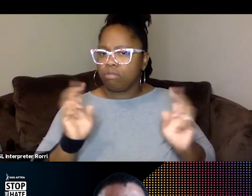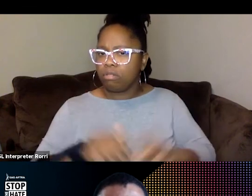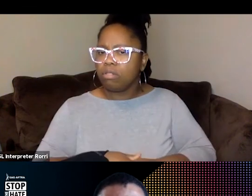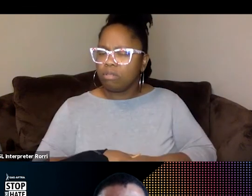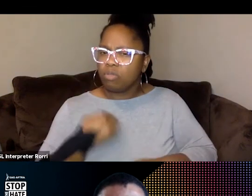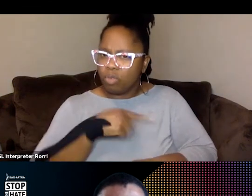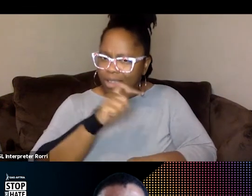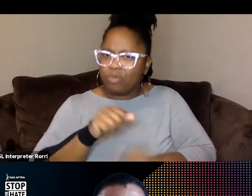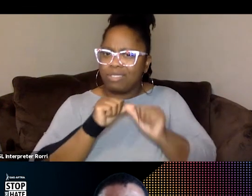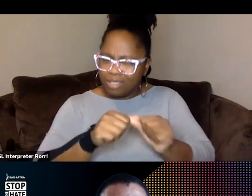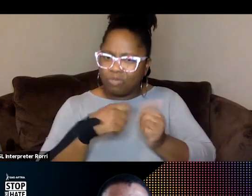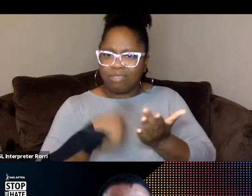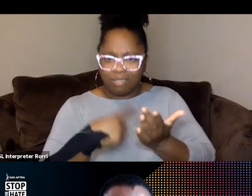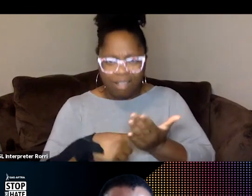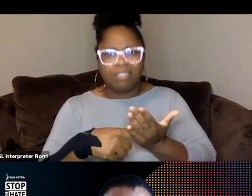have about the industry.